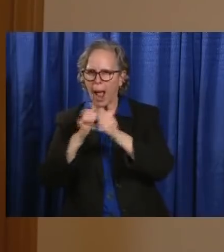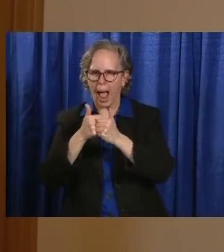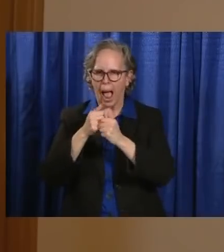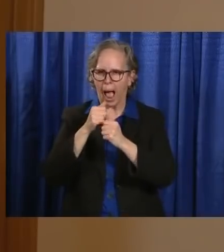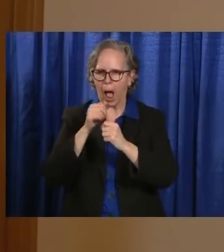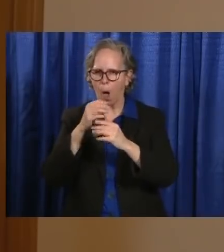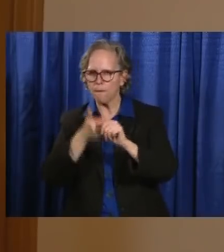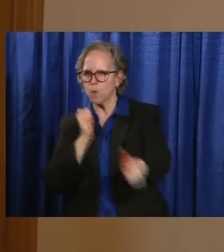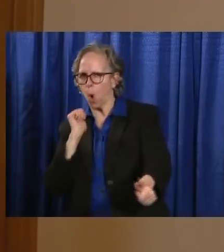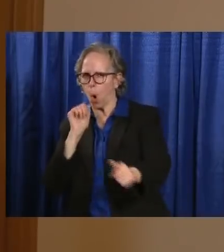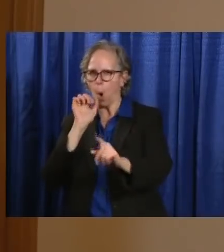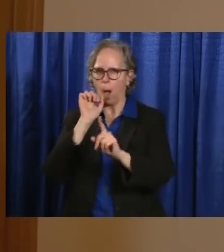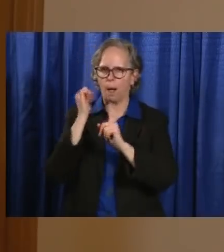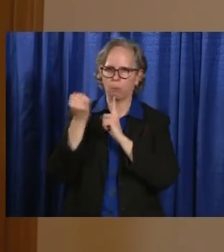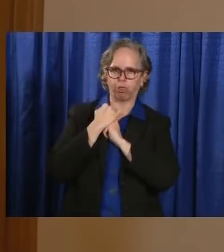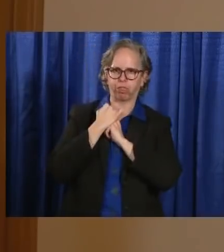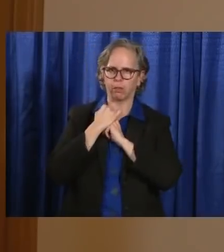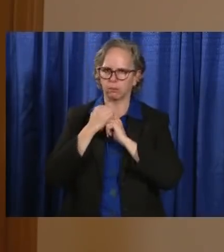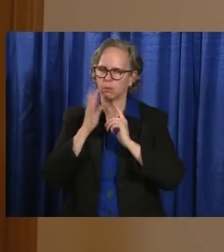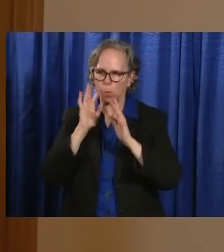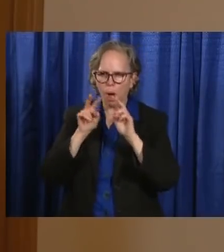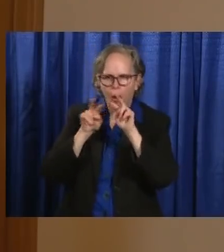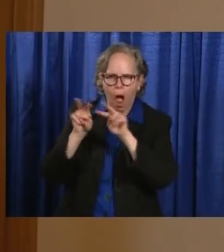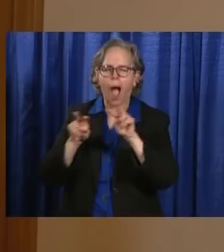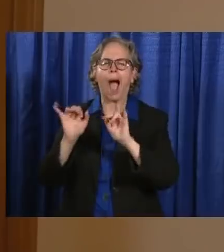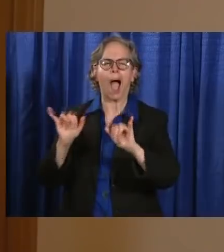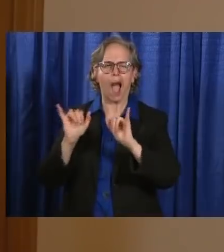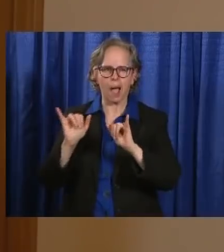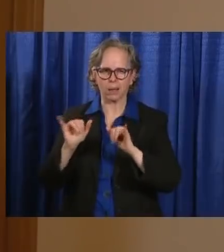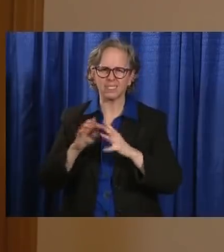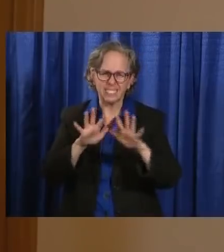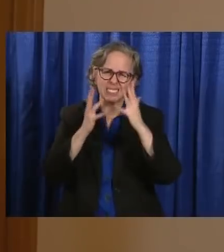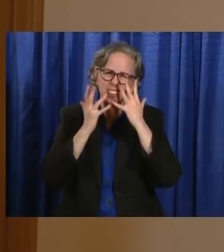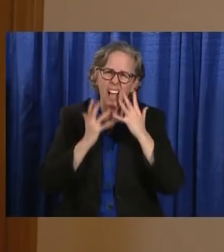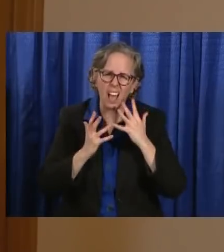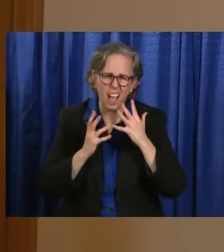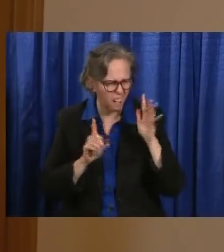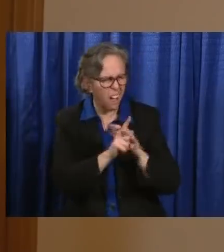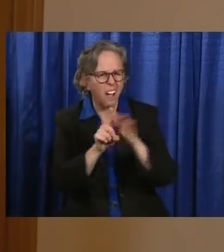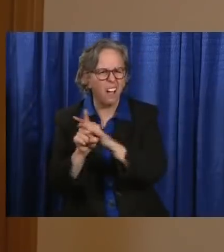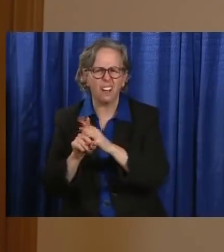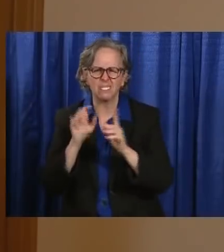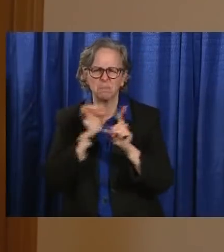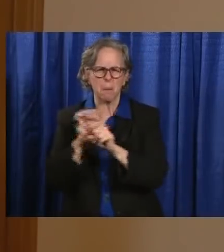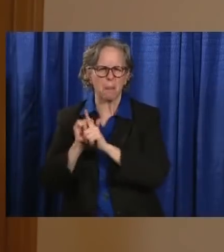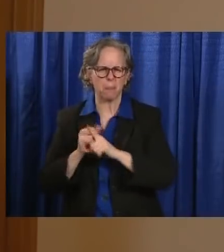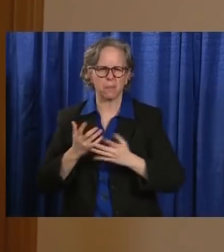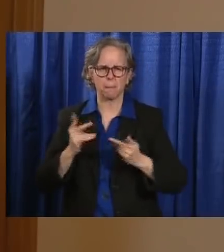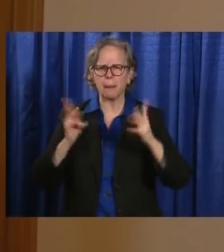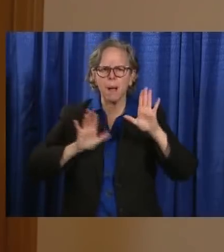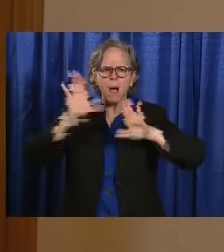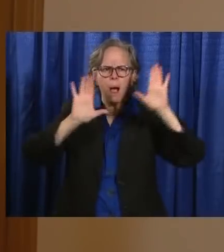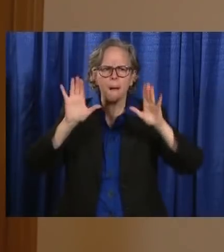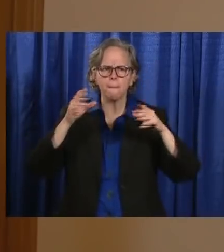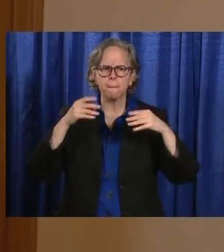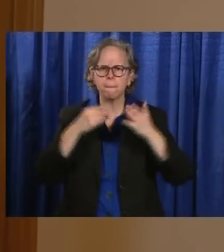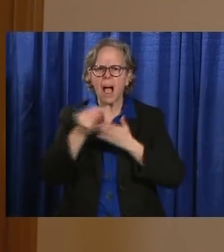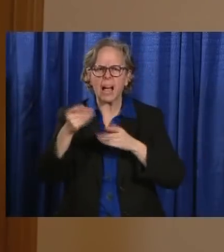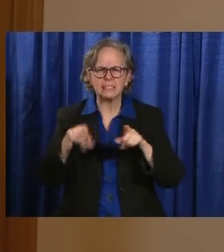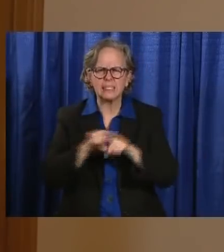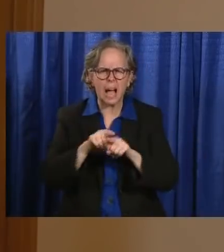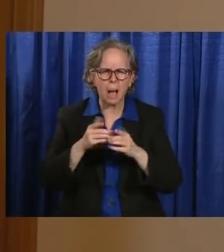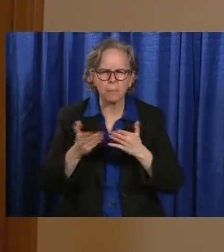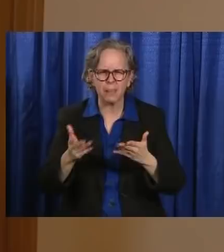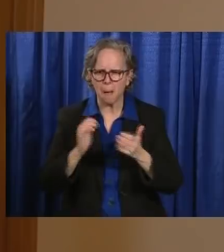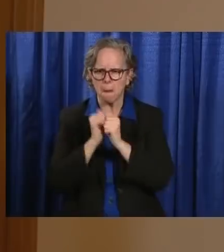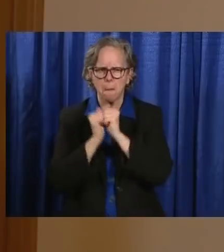also unfortunate that, you know, we're being pitted against each other to buy things right now. And there are a lot, for as many great offers,